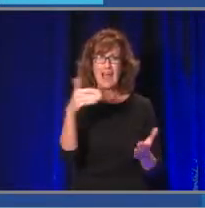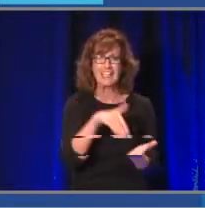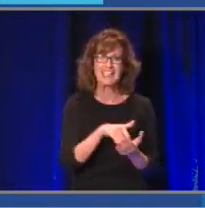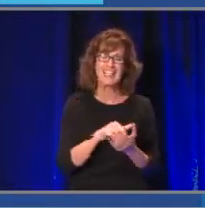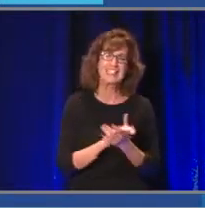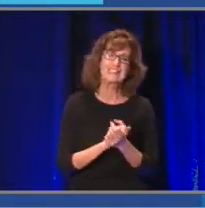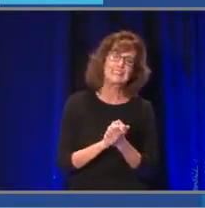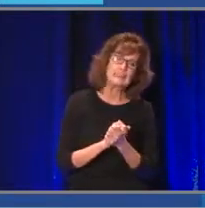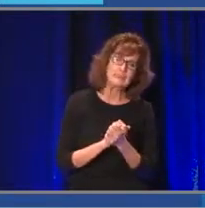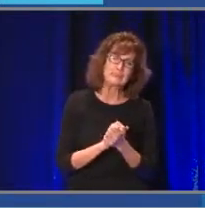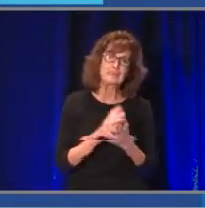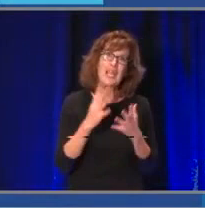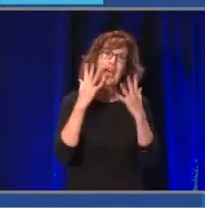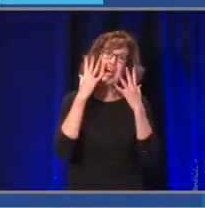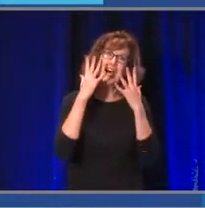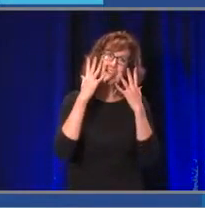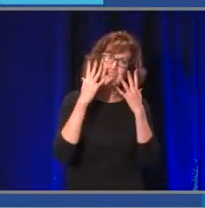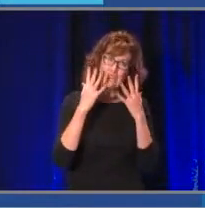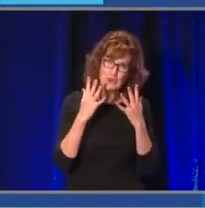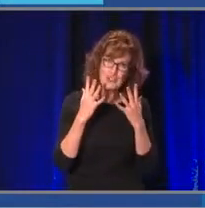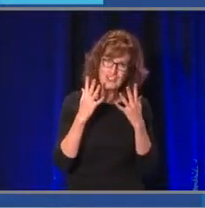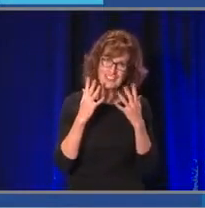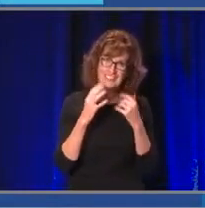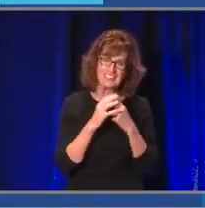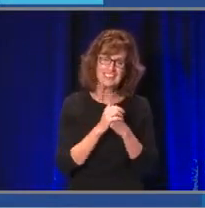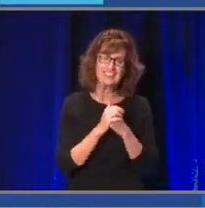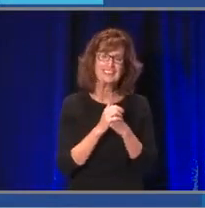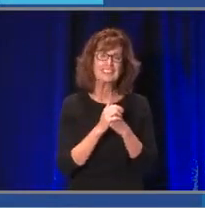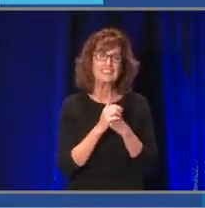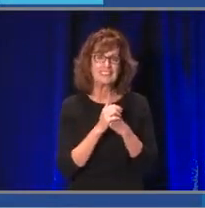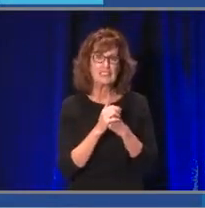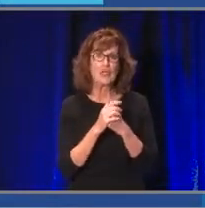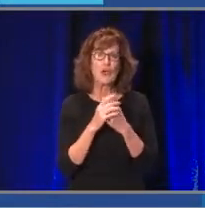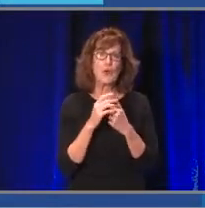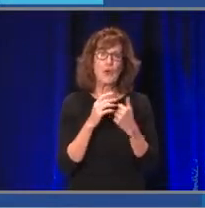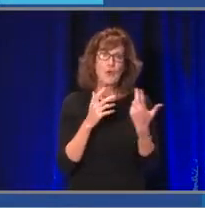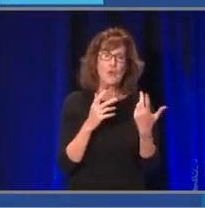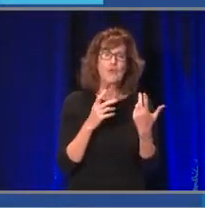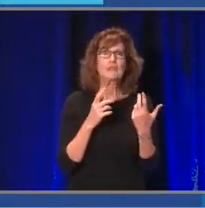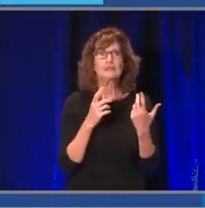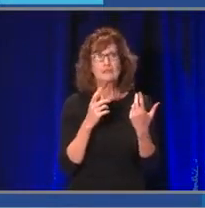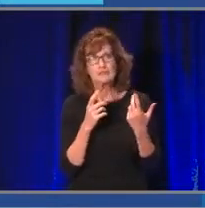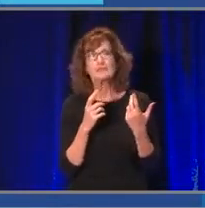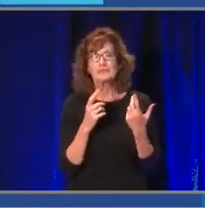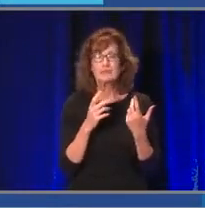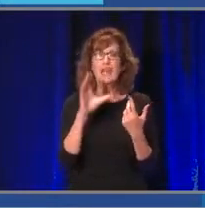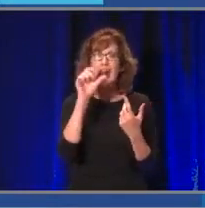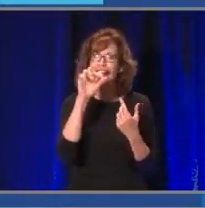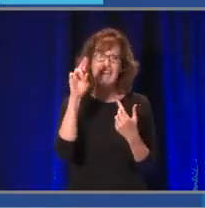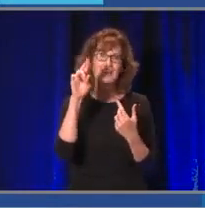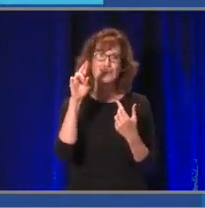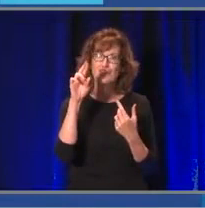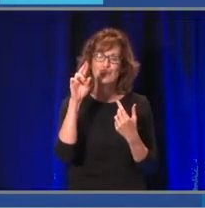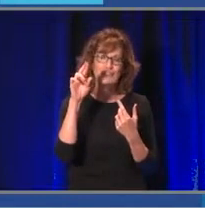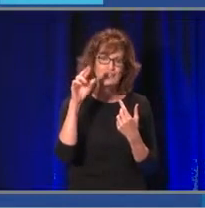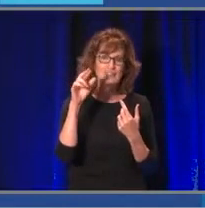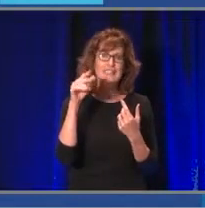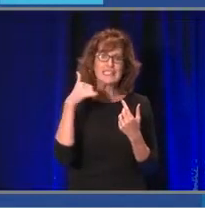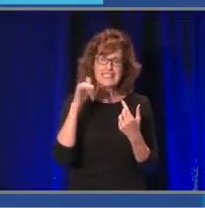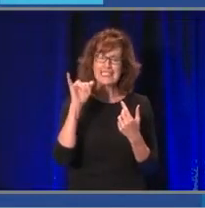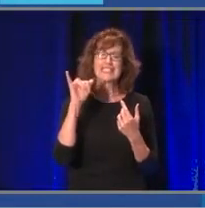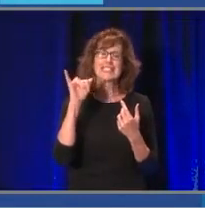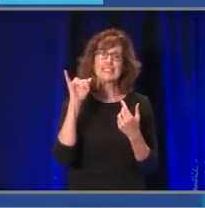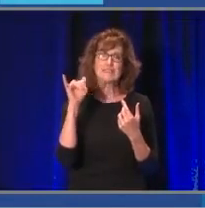Unfortunately, even with Dr. Loudig's work, we still haven't gotten there. We always have recurrence rate. There is no treatment currently that has